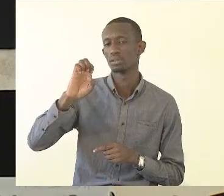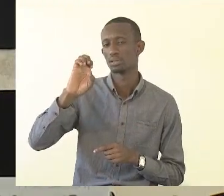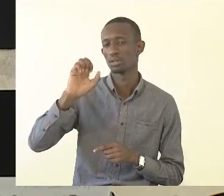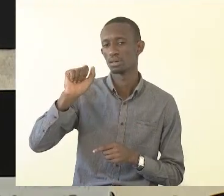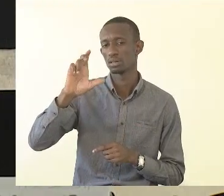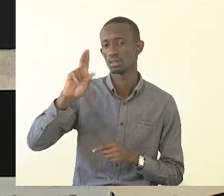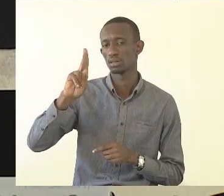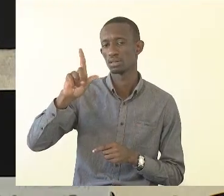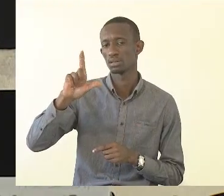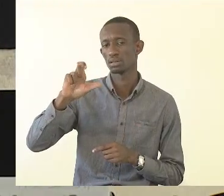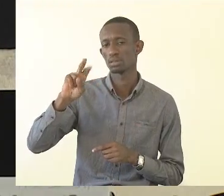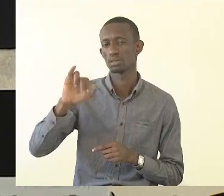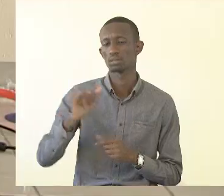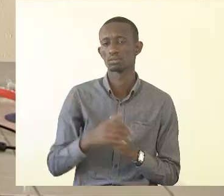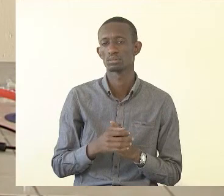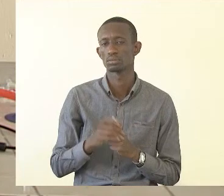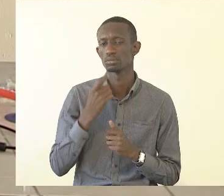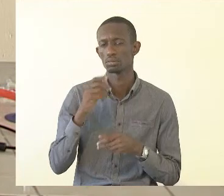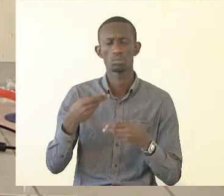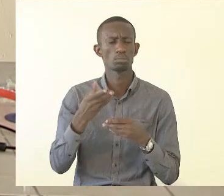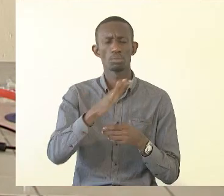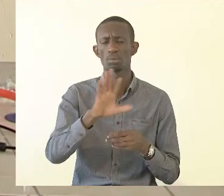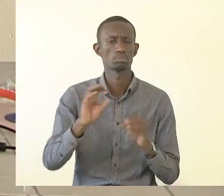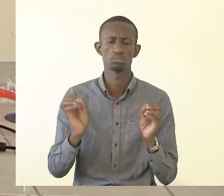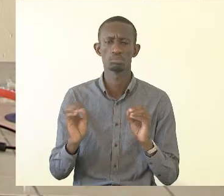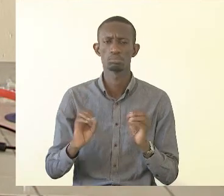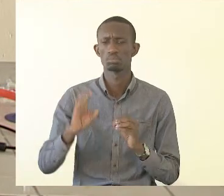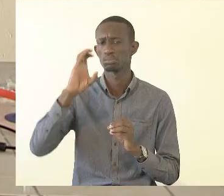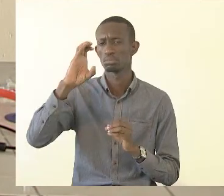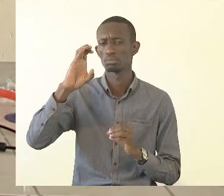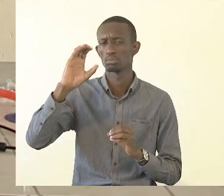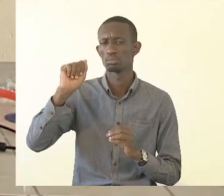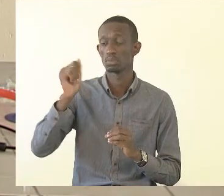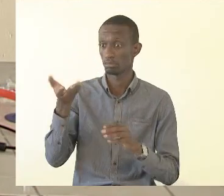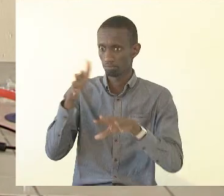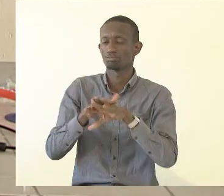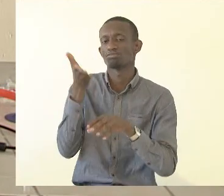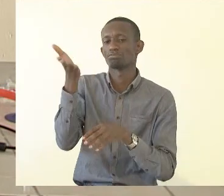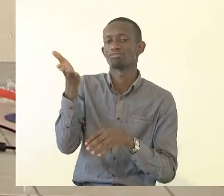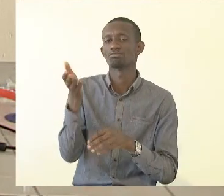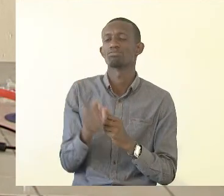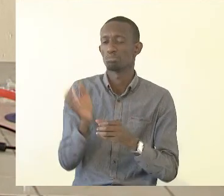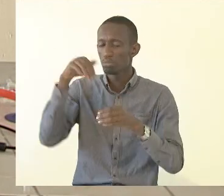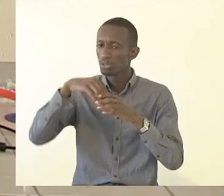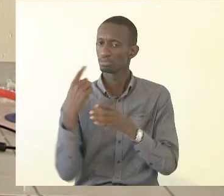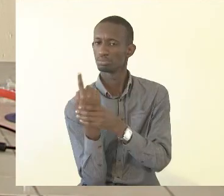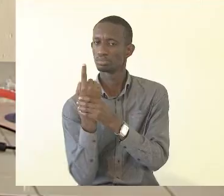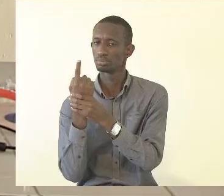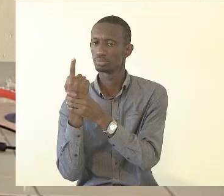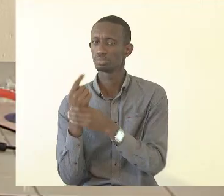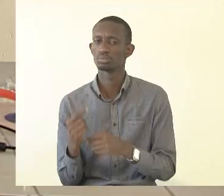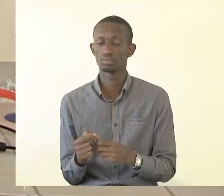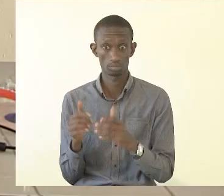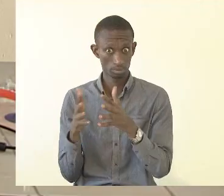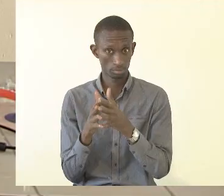delocalized pi system there because it is an alkane with carbon atoms attached to single, they are joined